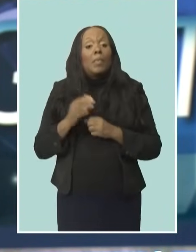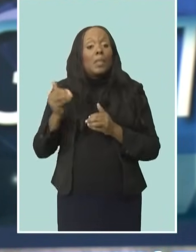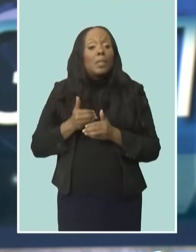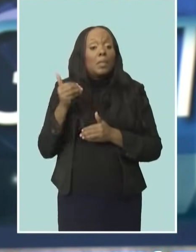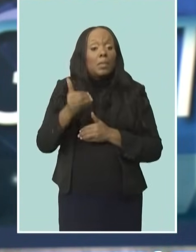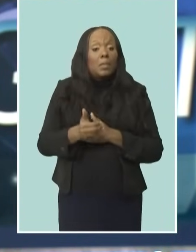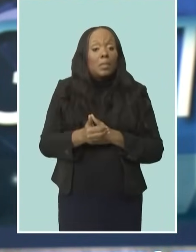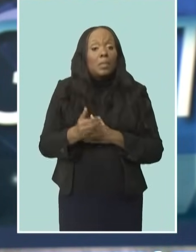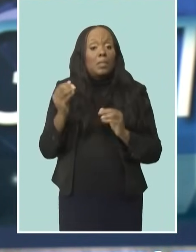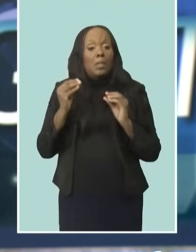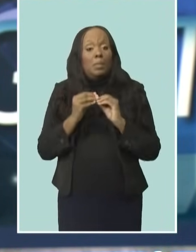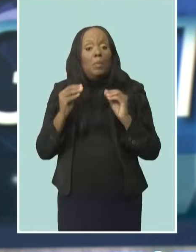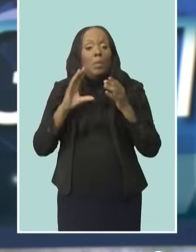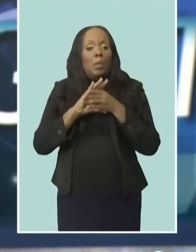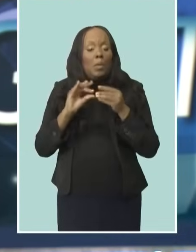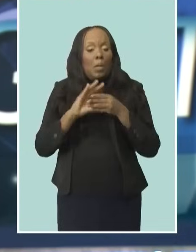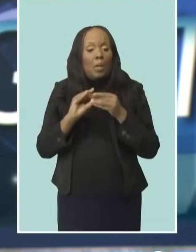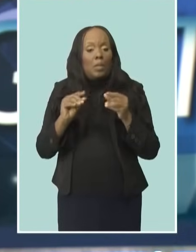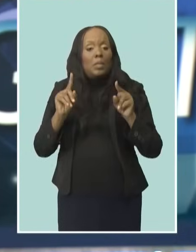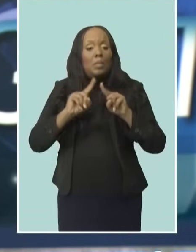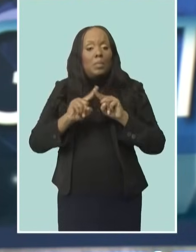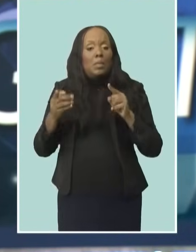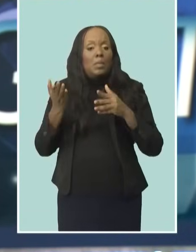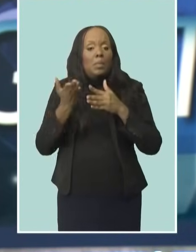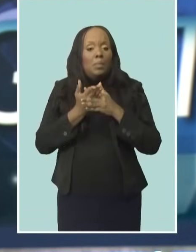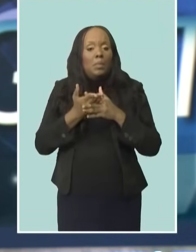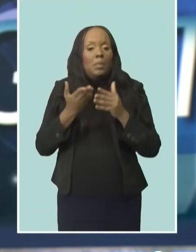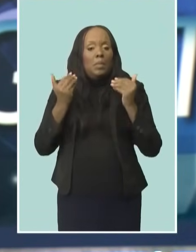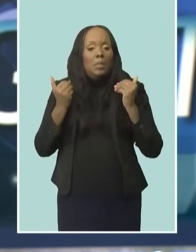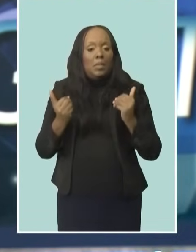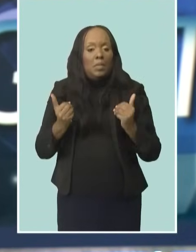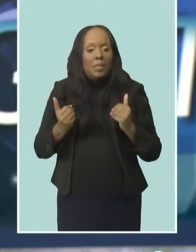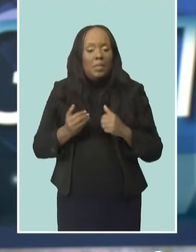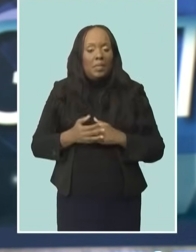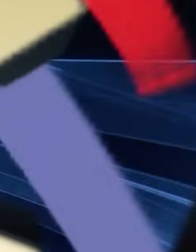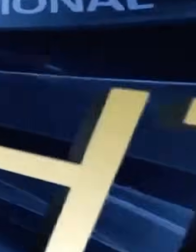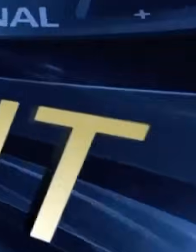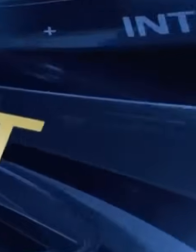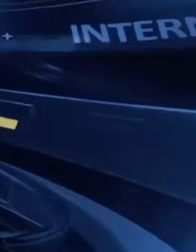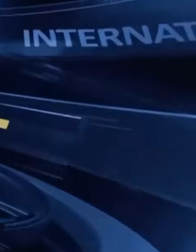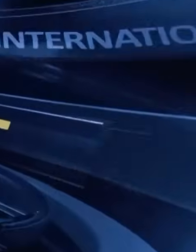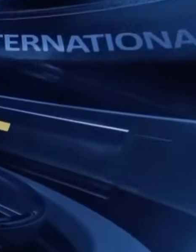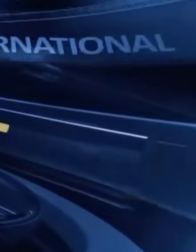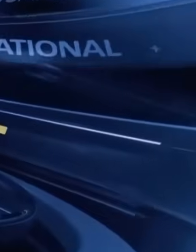duo remanded on a string of charges, including robbery and handling stolen property.